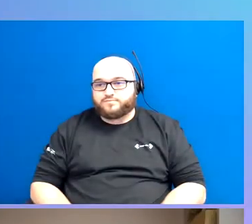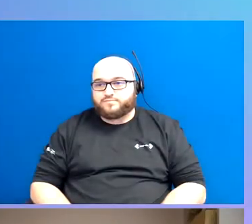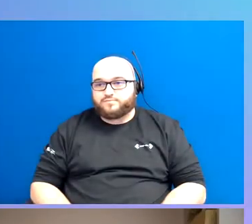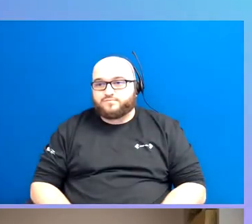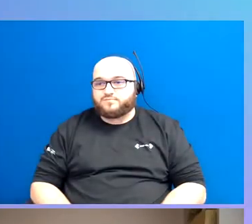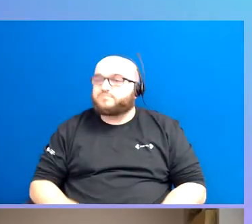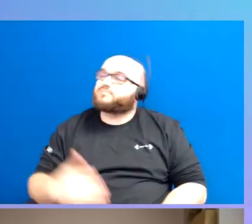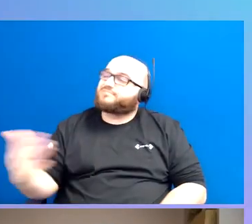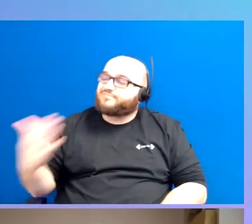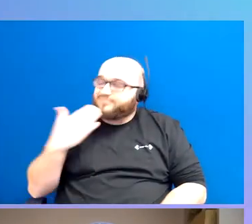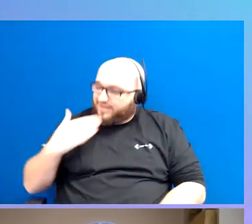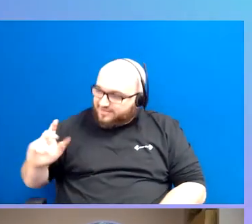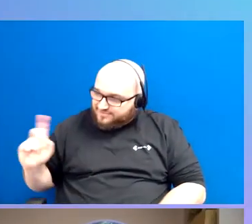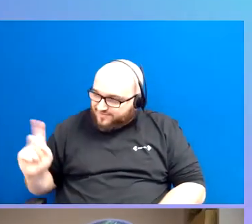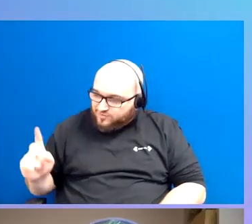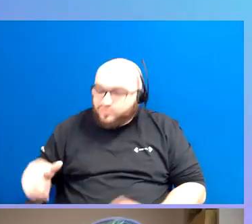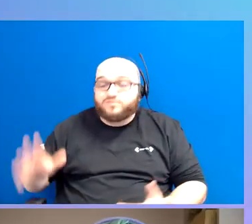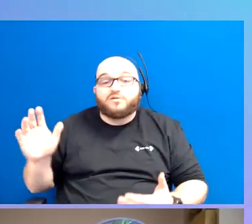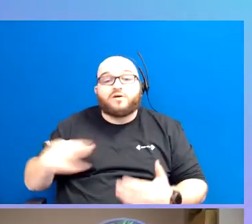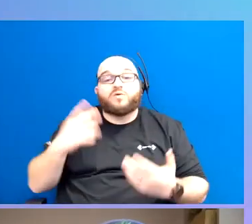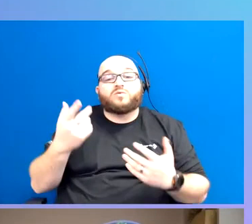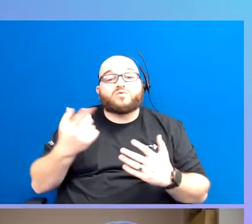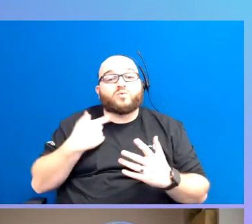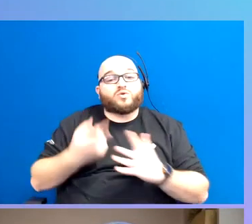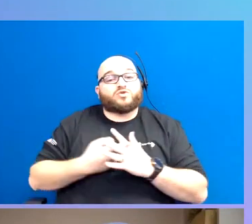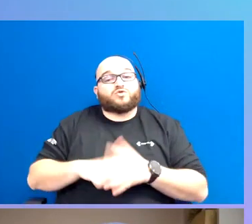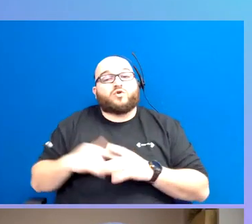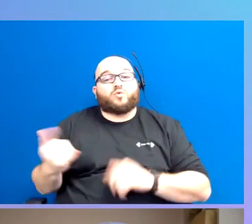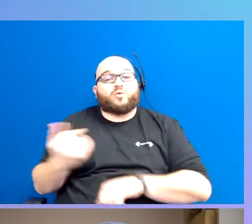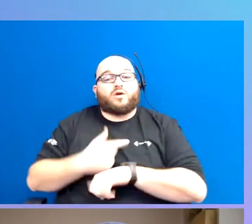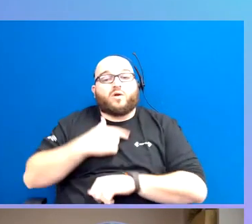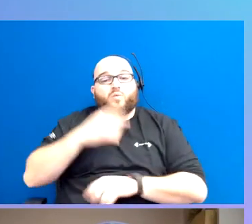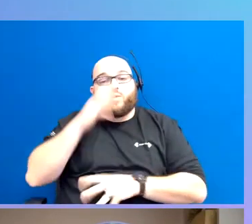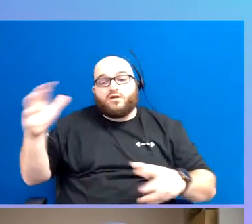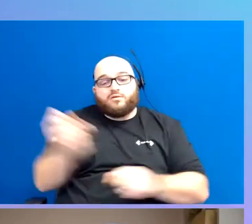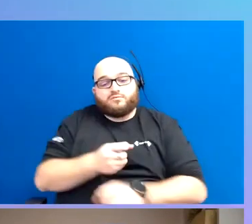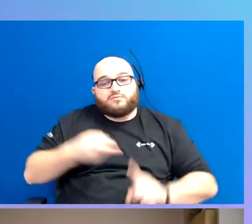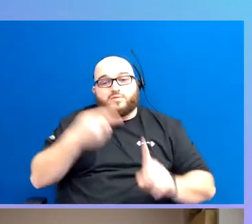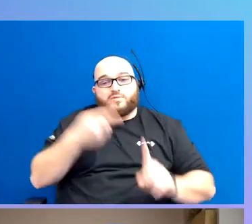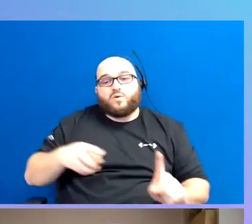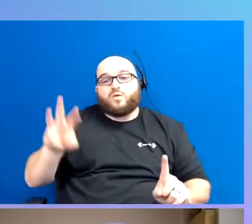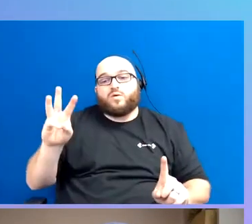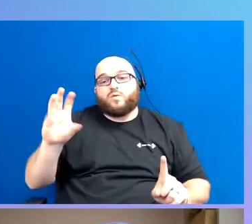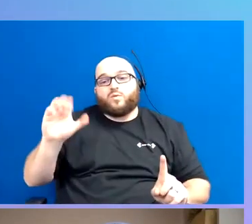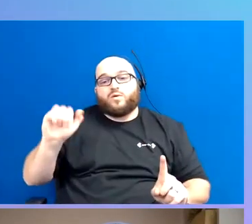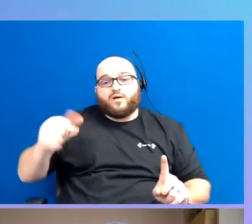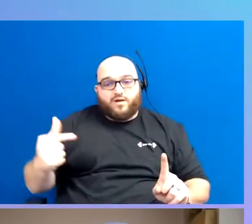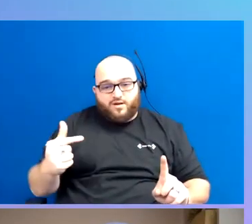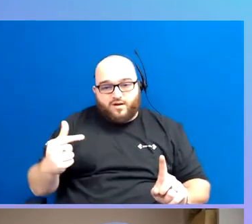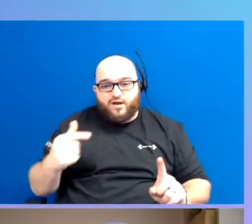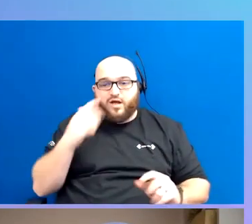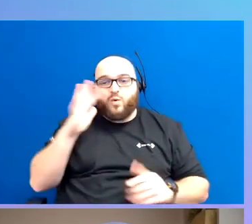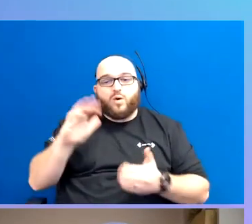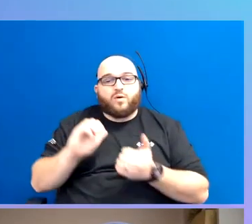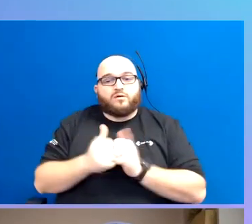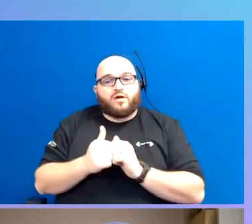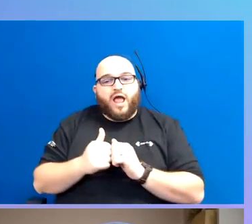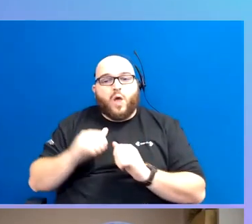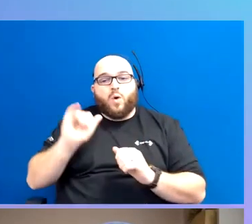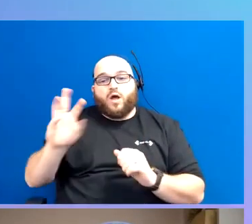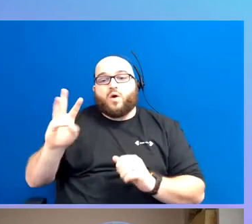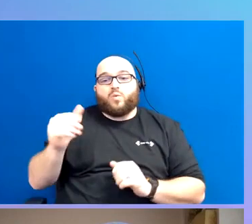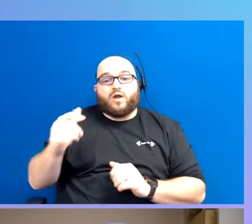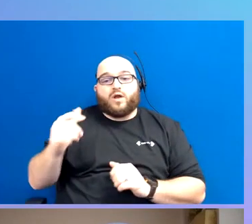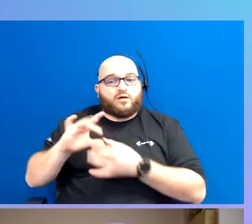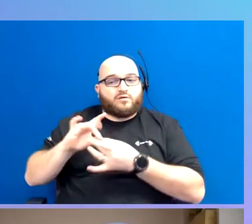Thanks, Devanshu. So kicking it off today, we'll give you a brief history of WCAG, and then we'll talk about how WCAG relates to native